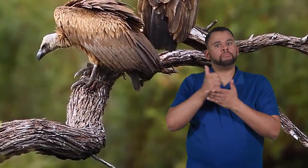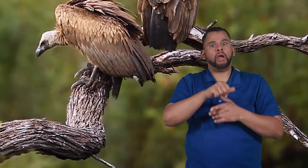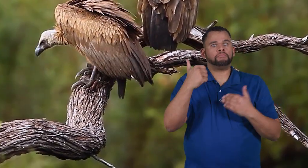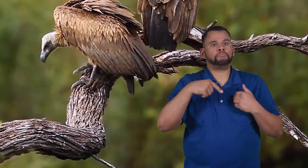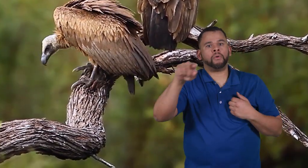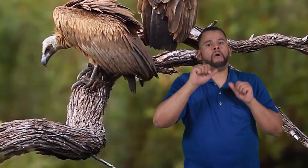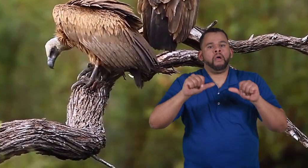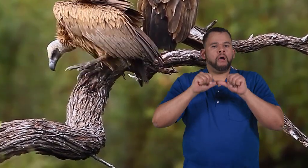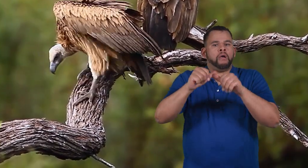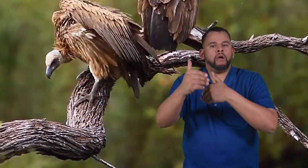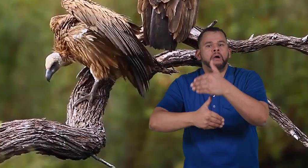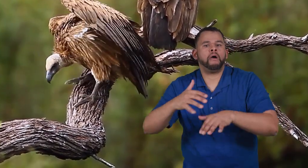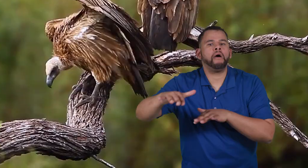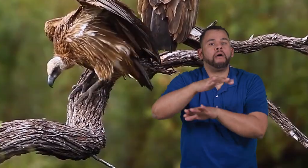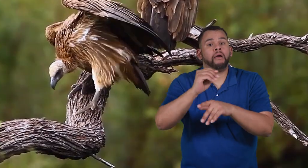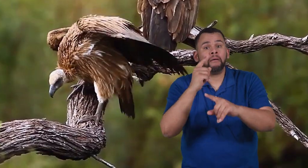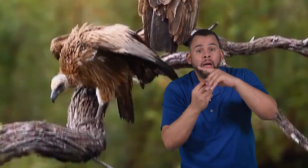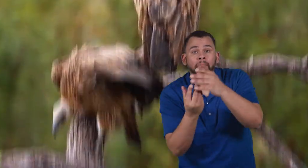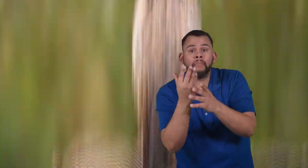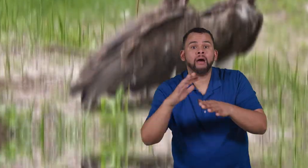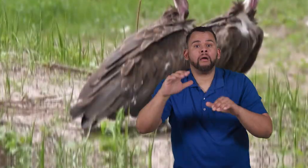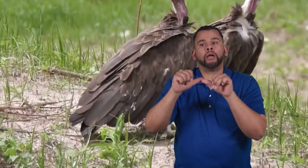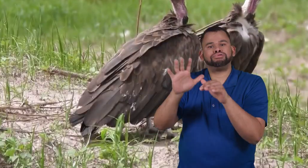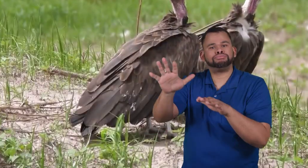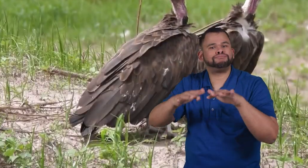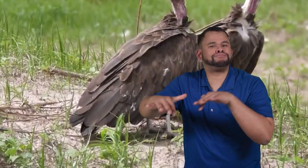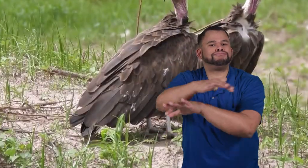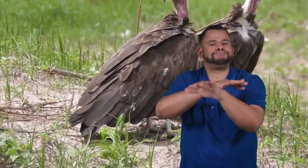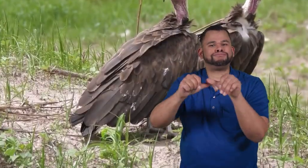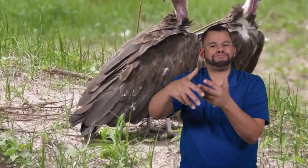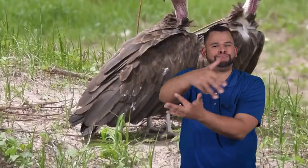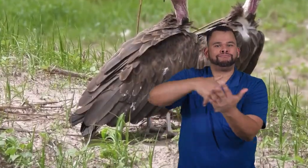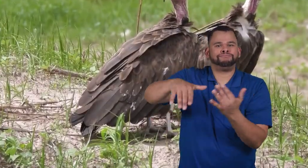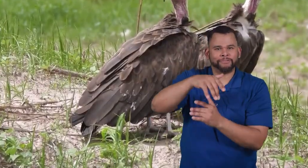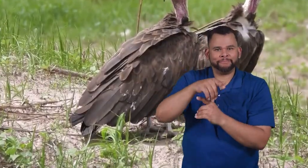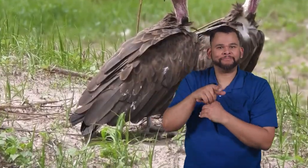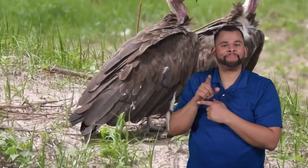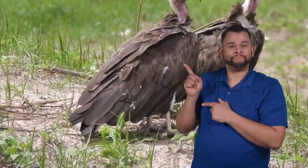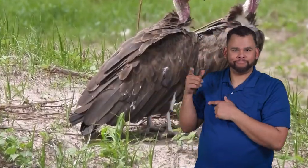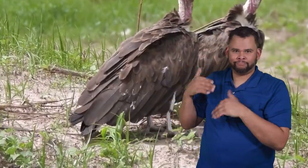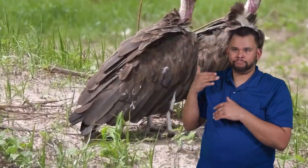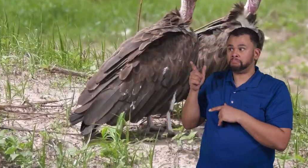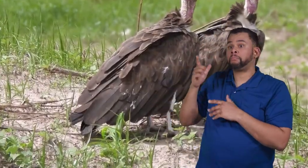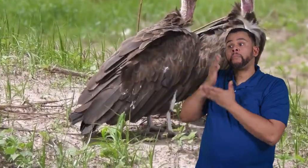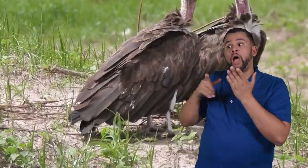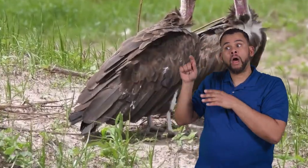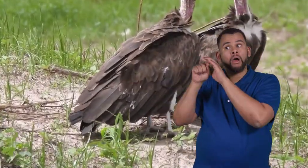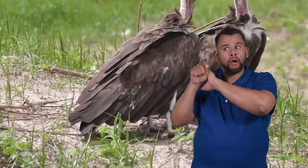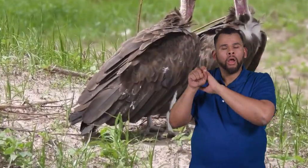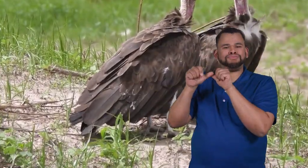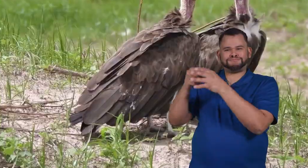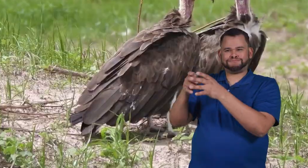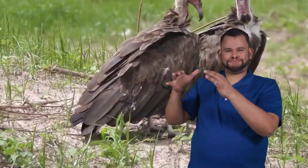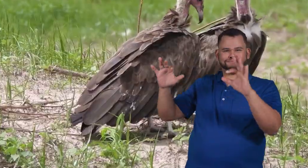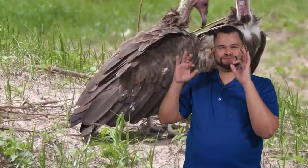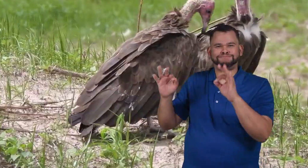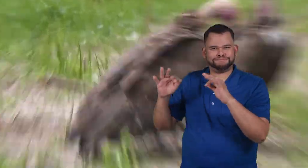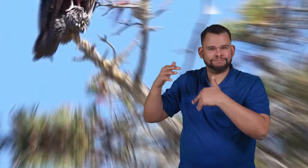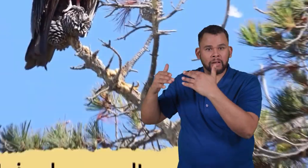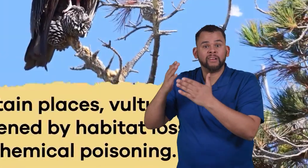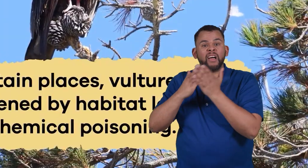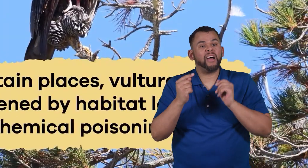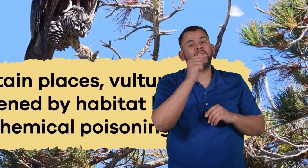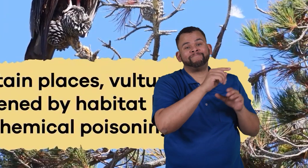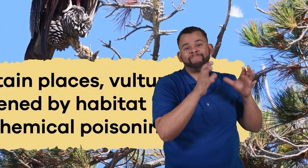animals and plants that share their habitat. While some vultures are thriving, other species are facing challenges.